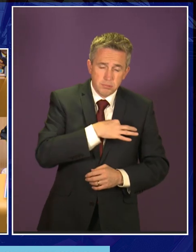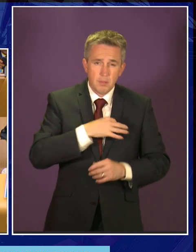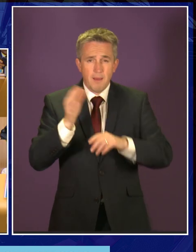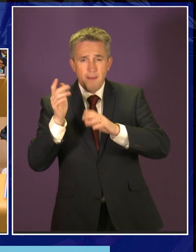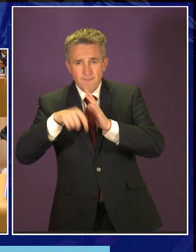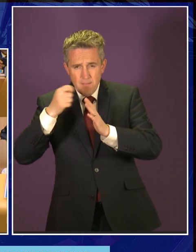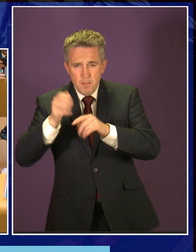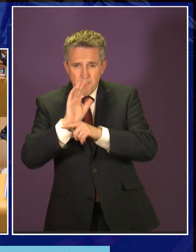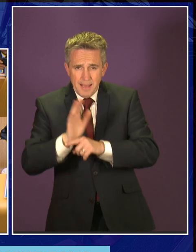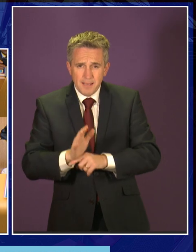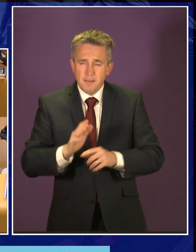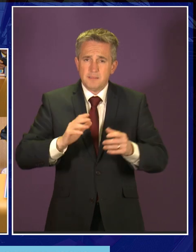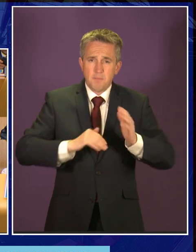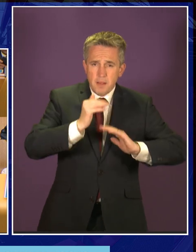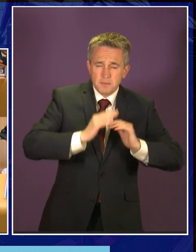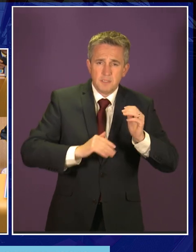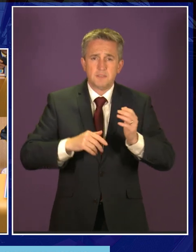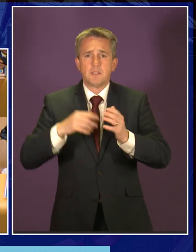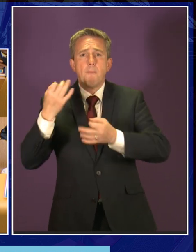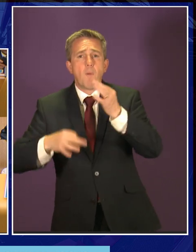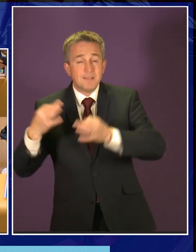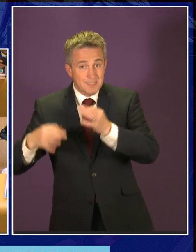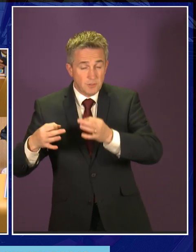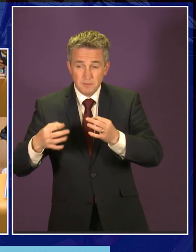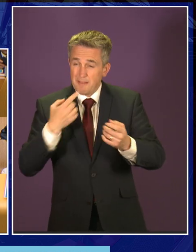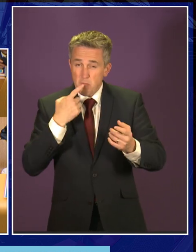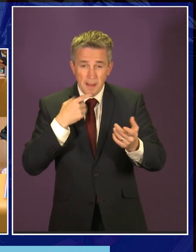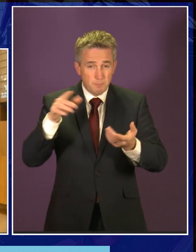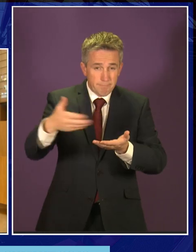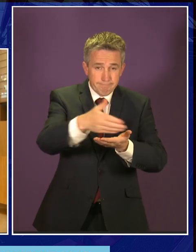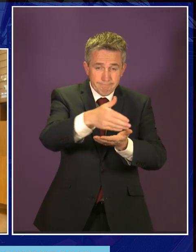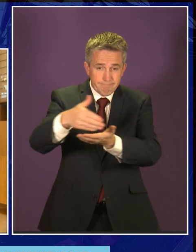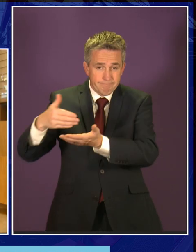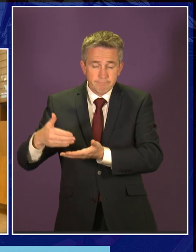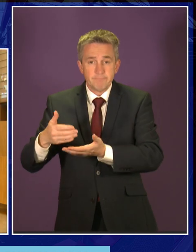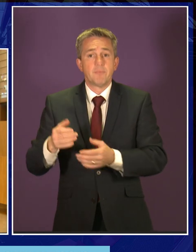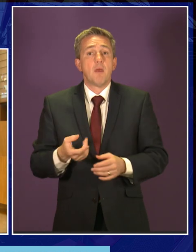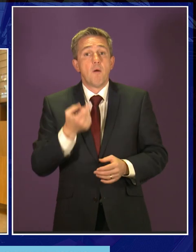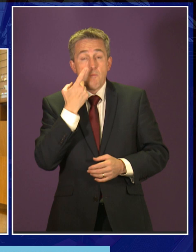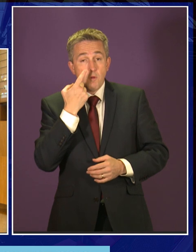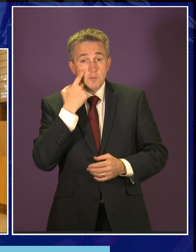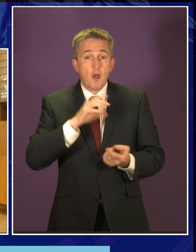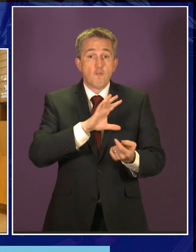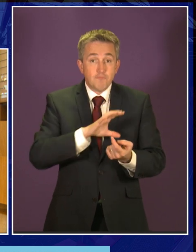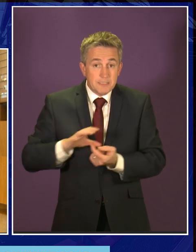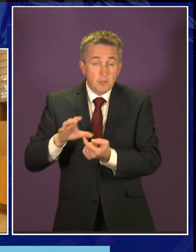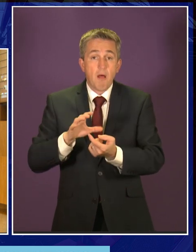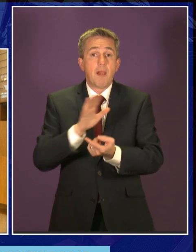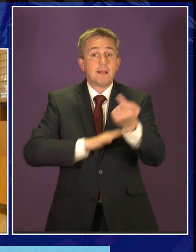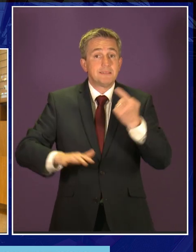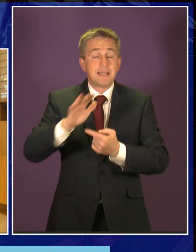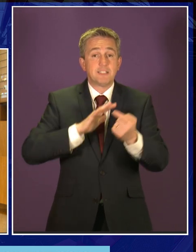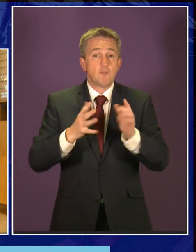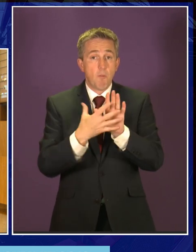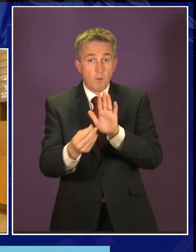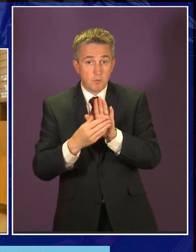and designers, filmmakers, placemakers and policymakers. We explored regional and national investment models from across the globe, from